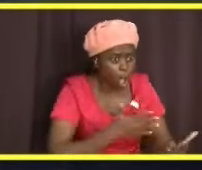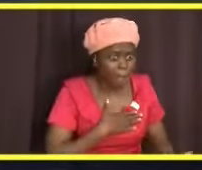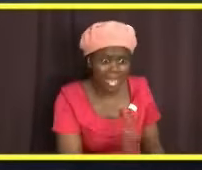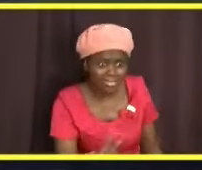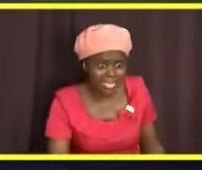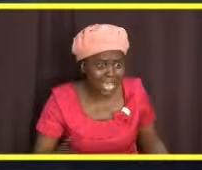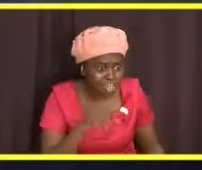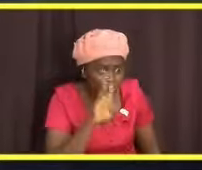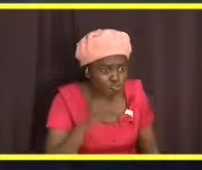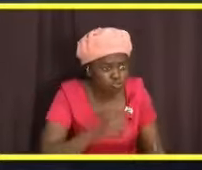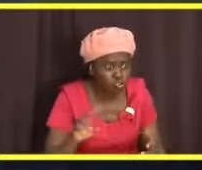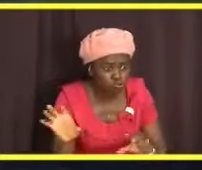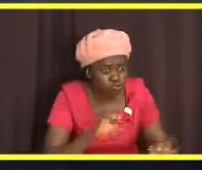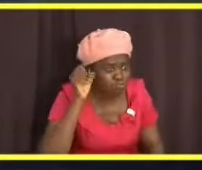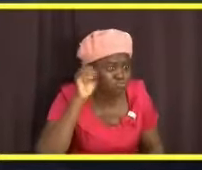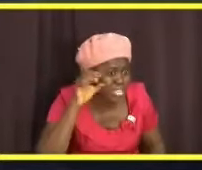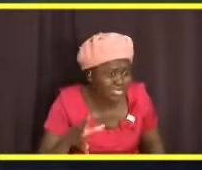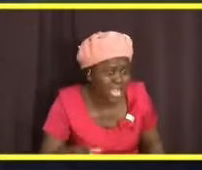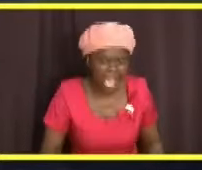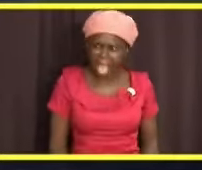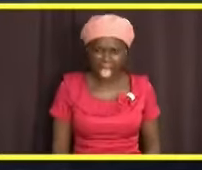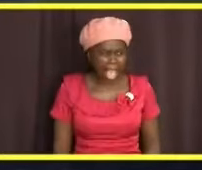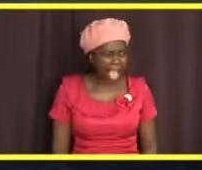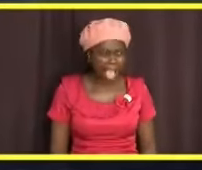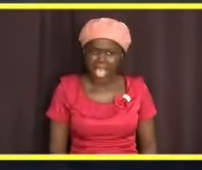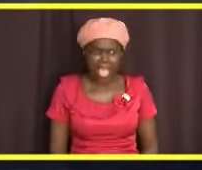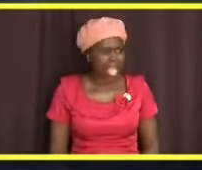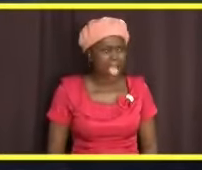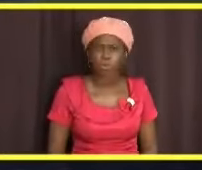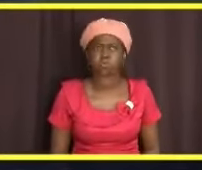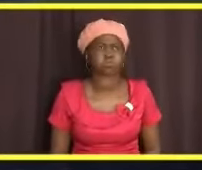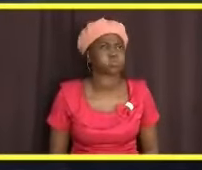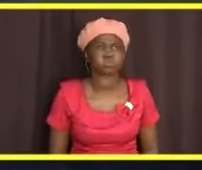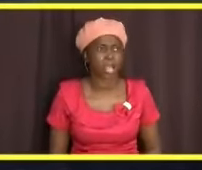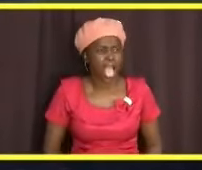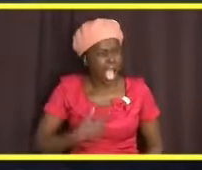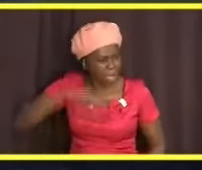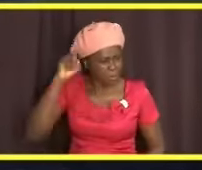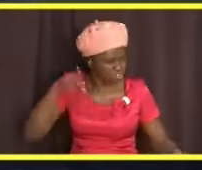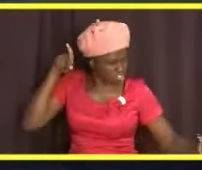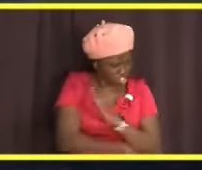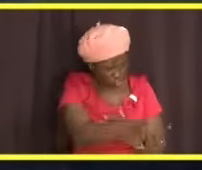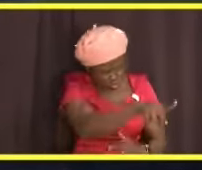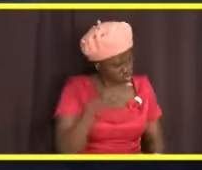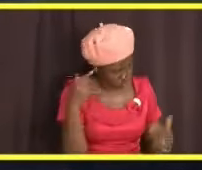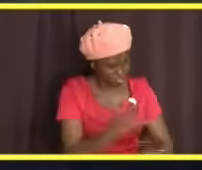done. I can't kill him myself. Help me finish him."